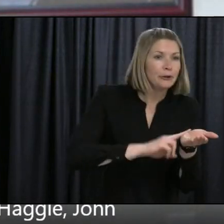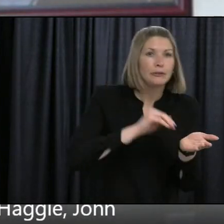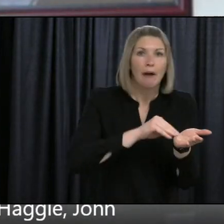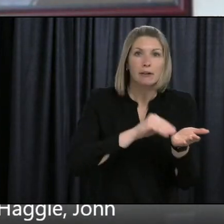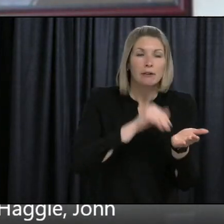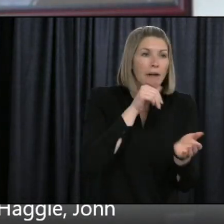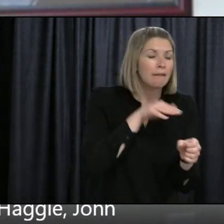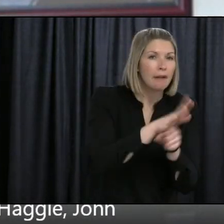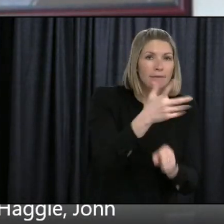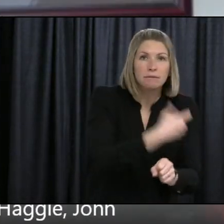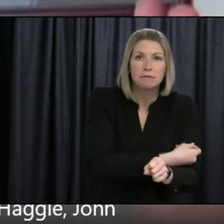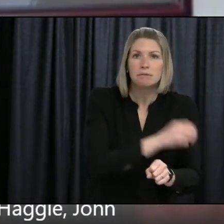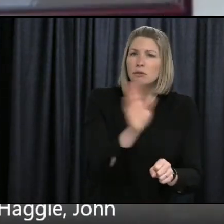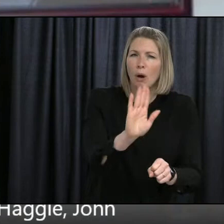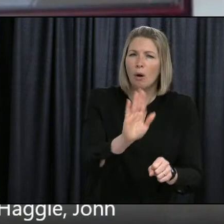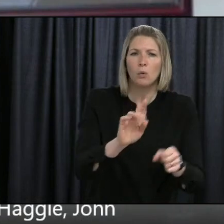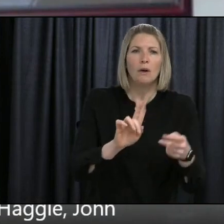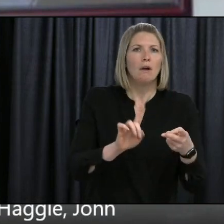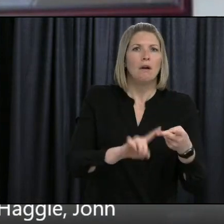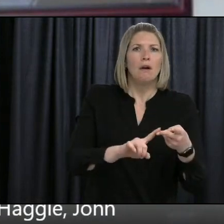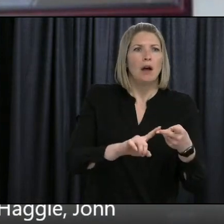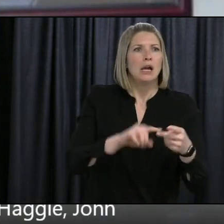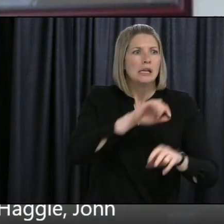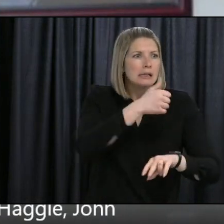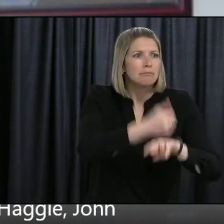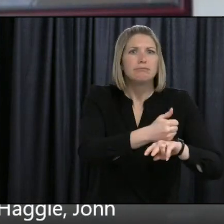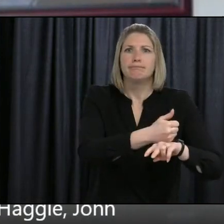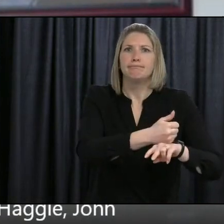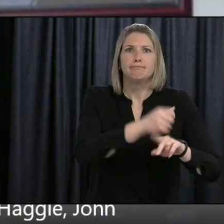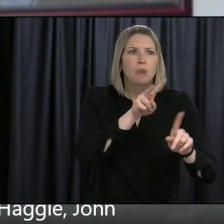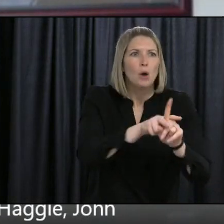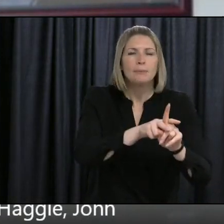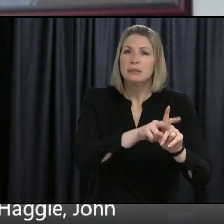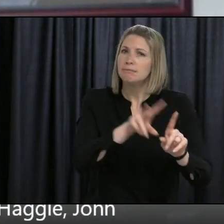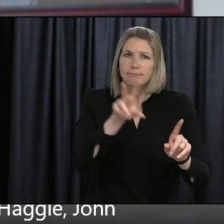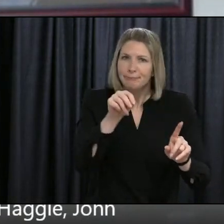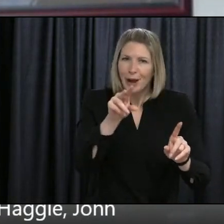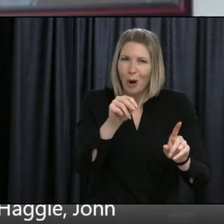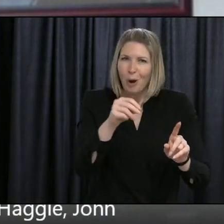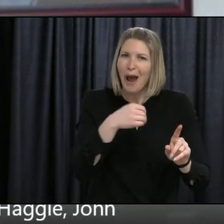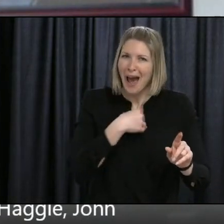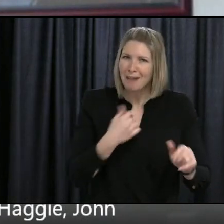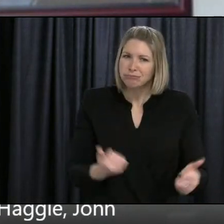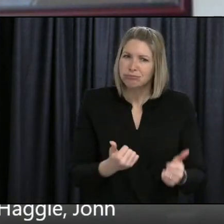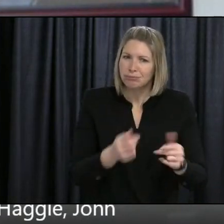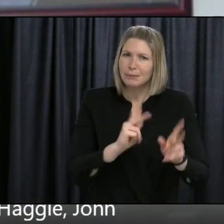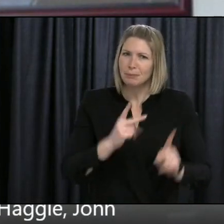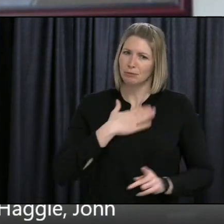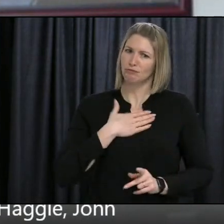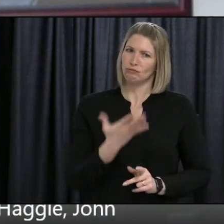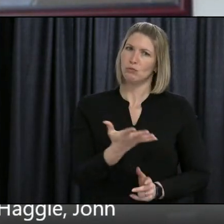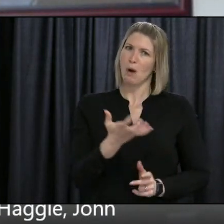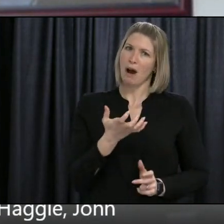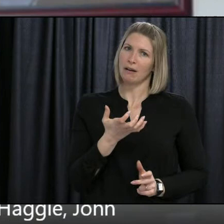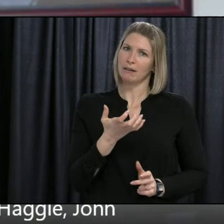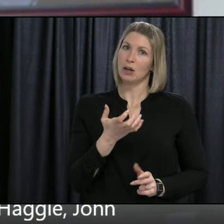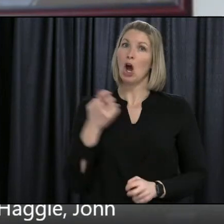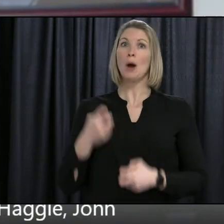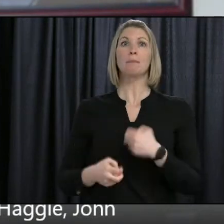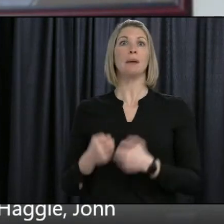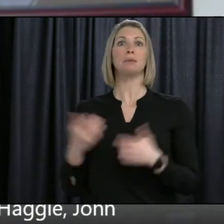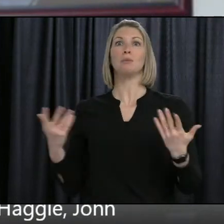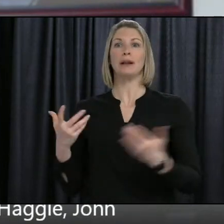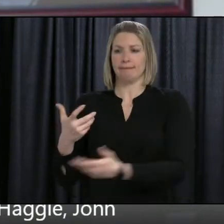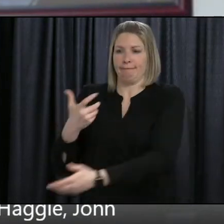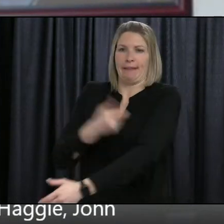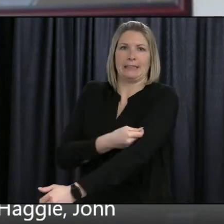until, by Pfizer's explanations anyway, until March rolls around at the very earliest,